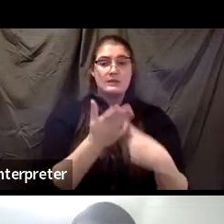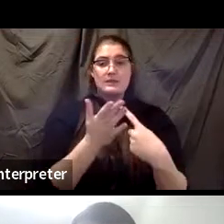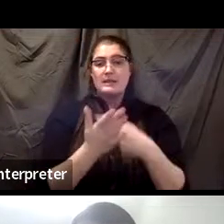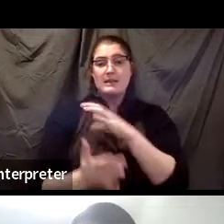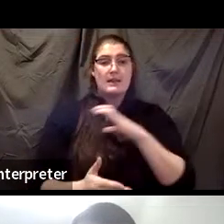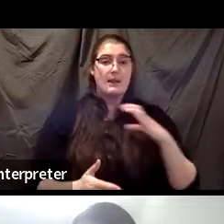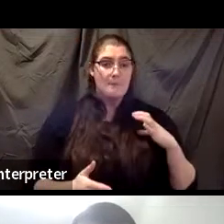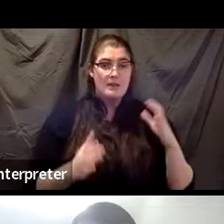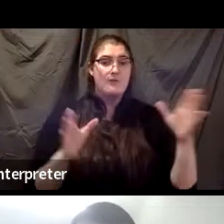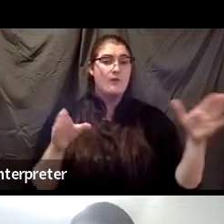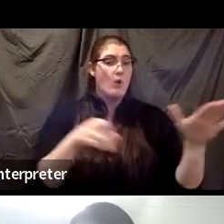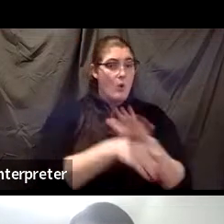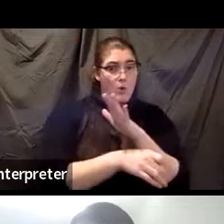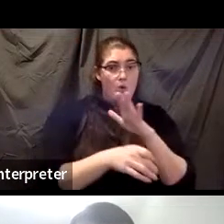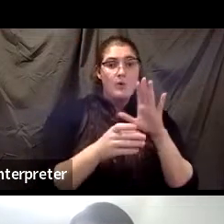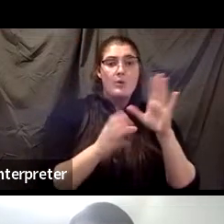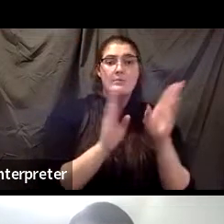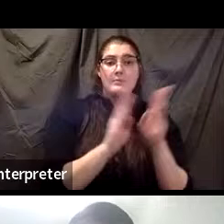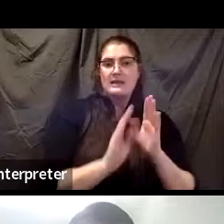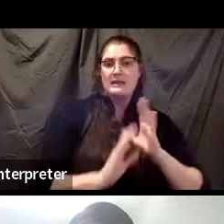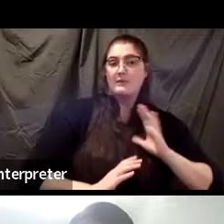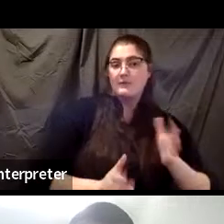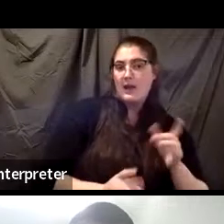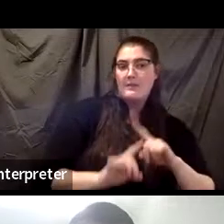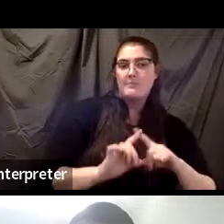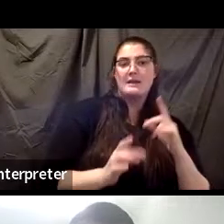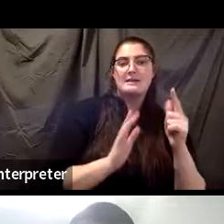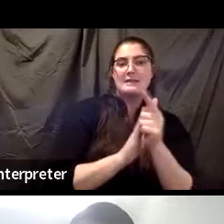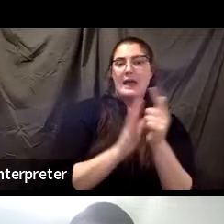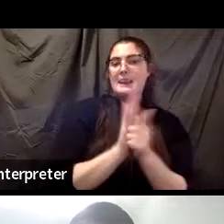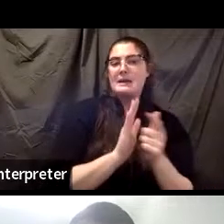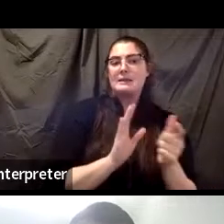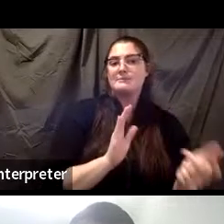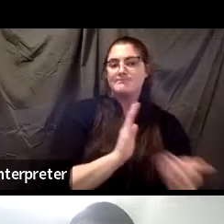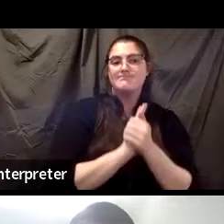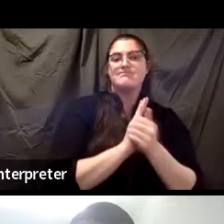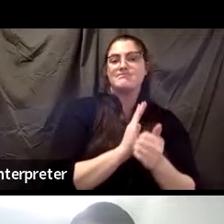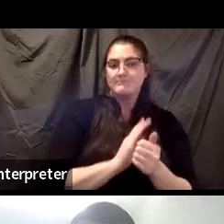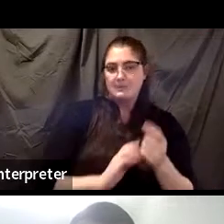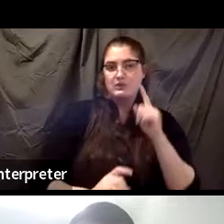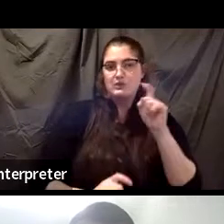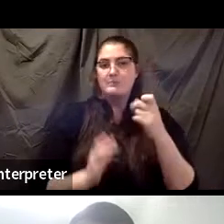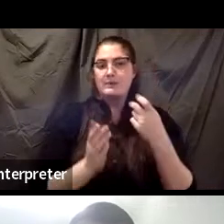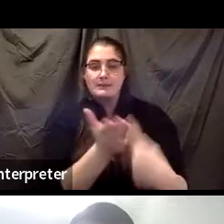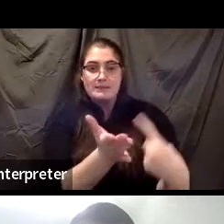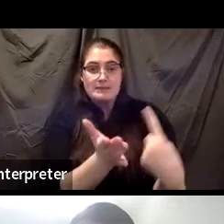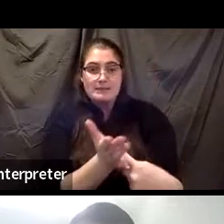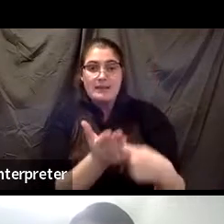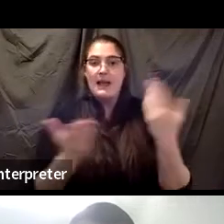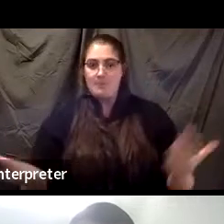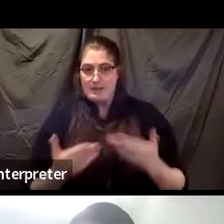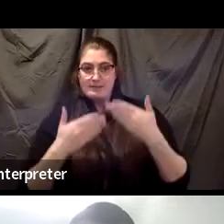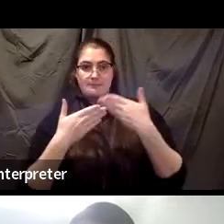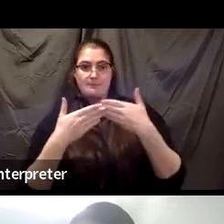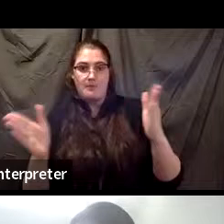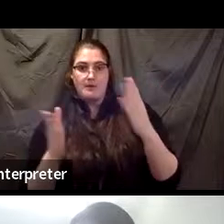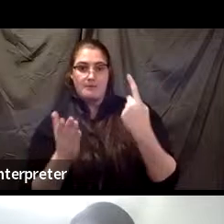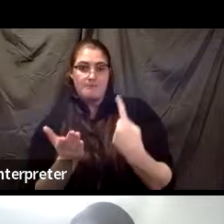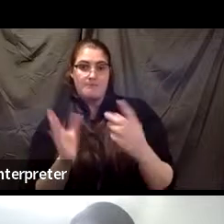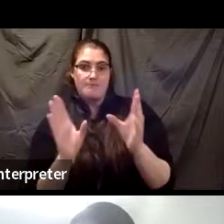mean, okay, that's fine, but it's not legally binding. It should be discussed at this public meeting.